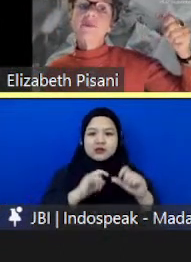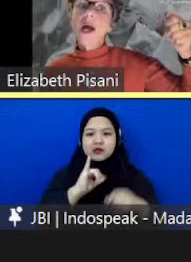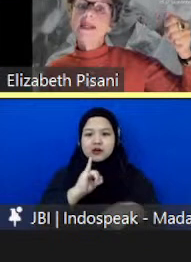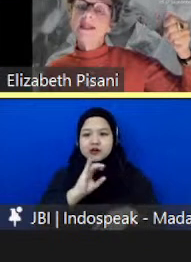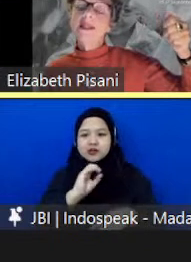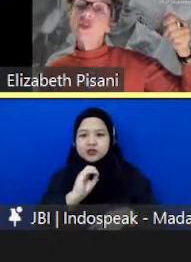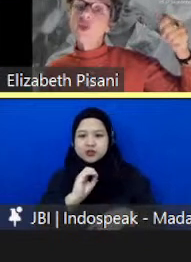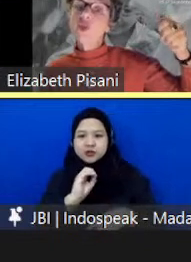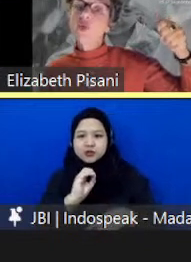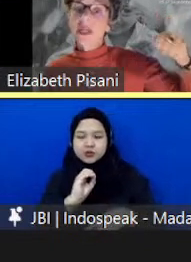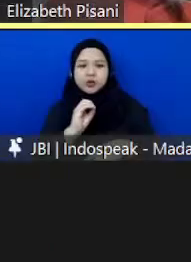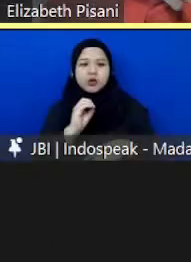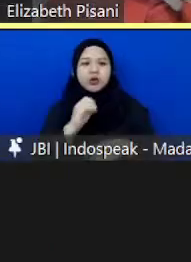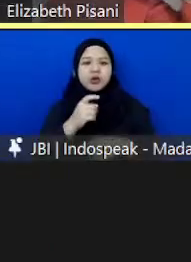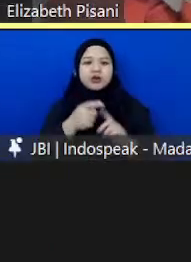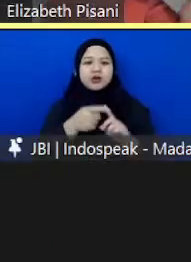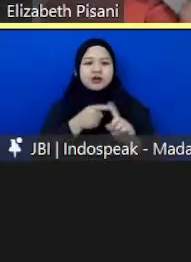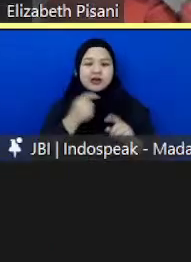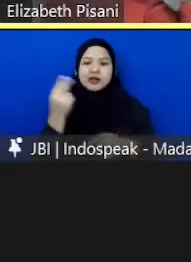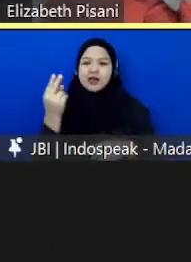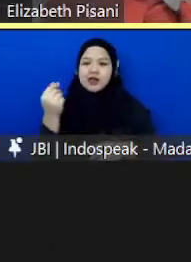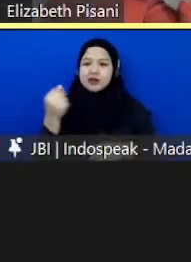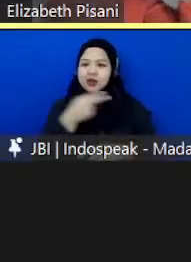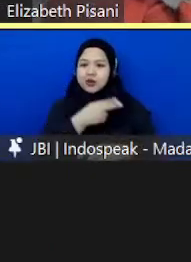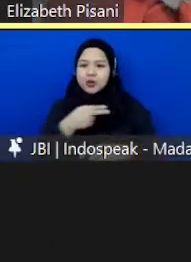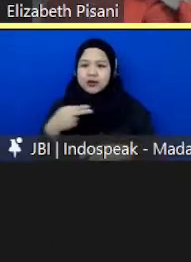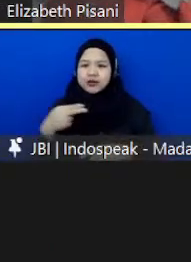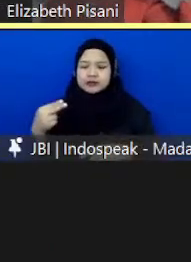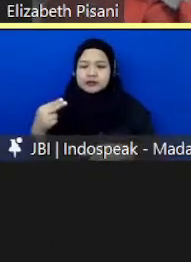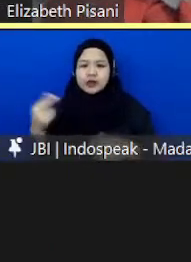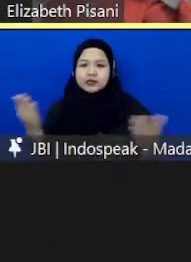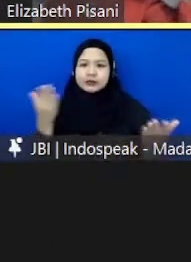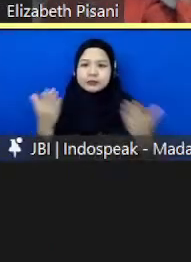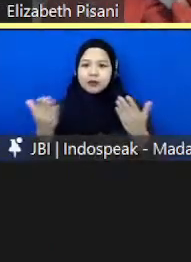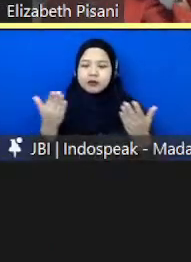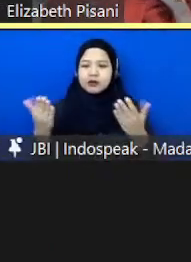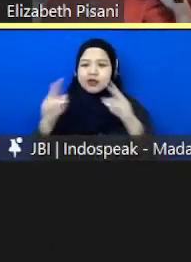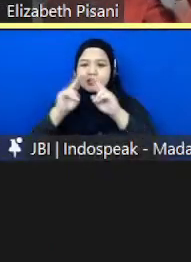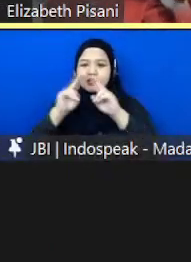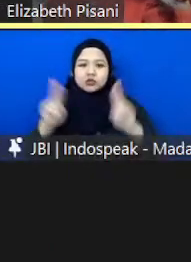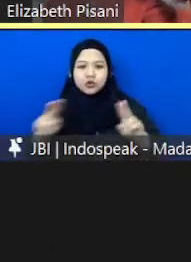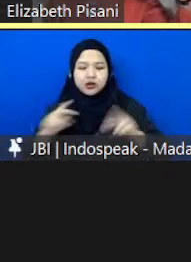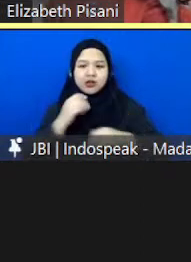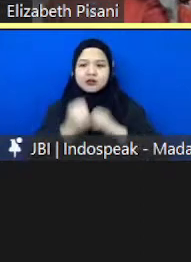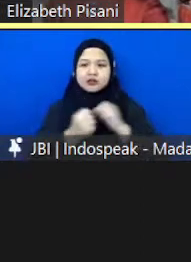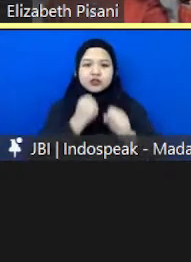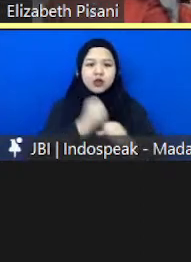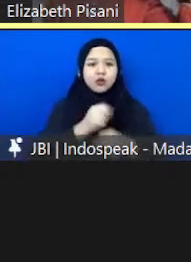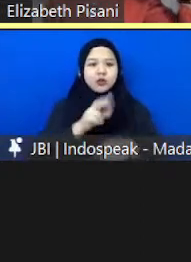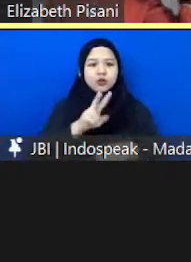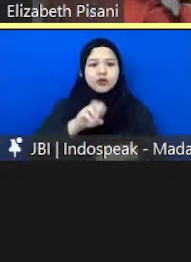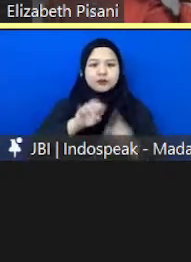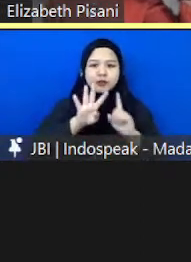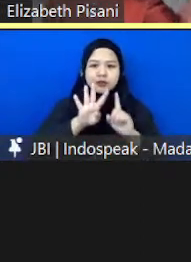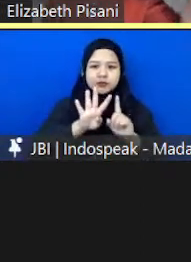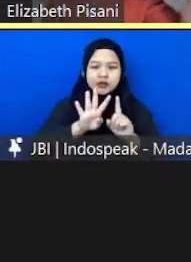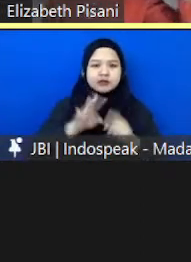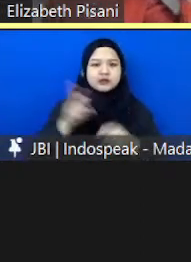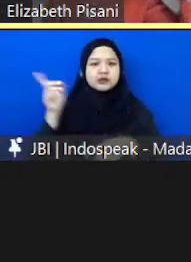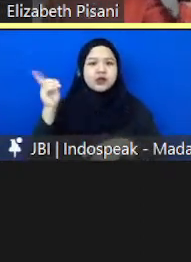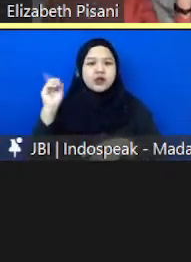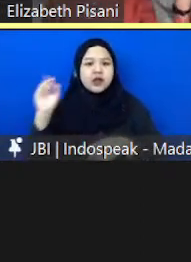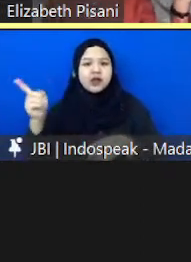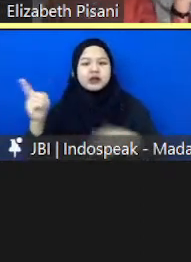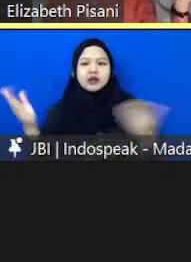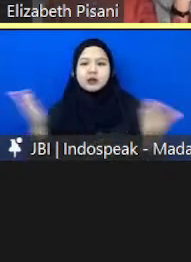Indonesian prices to the international reference price in 2004. This is on a log scale. And if you